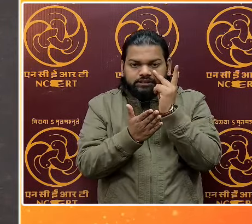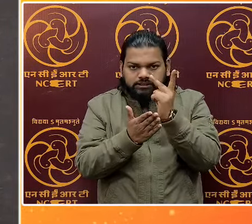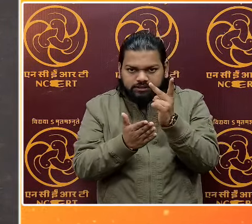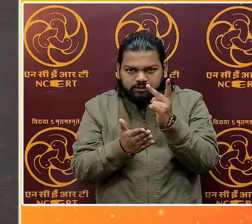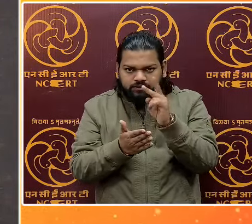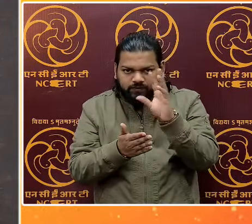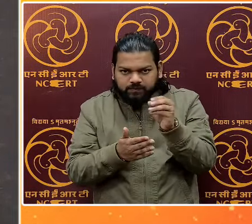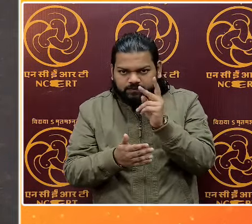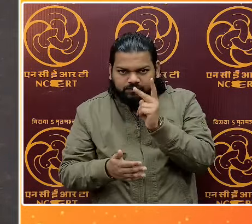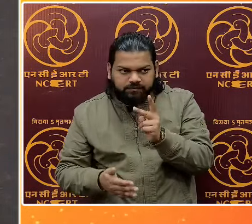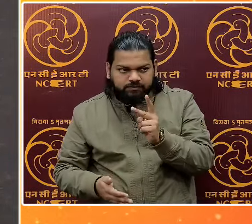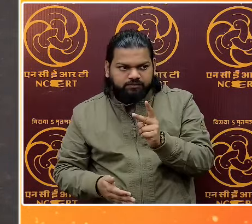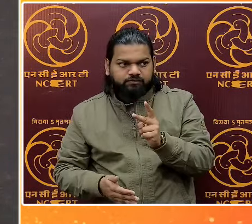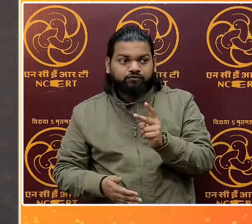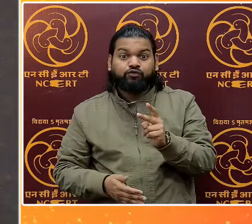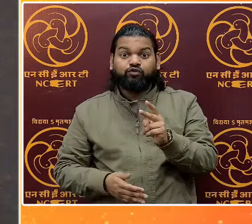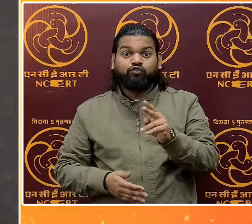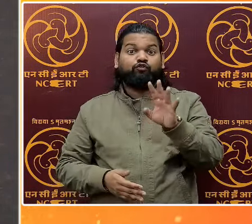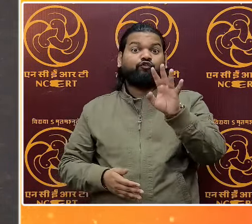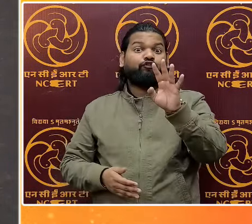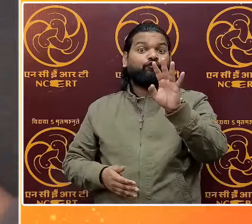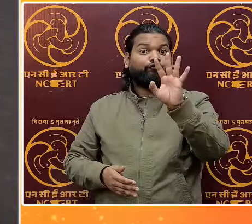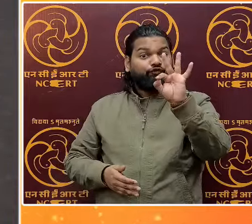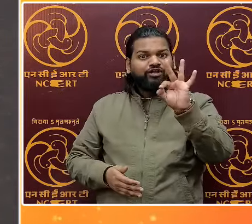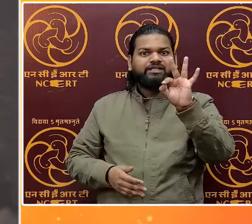coming out to be 40 degrees.